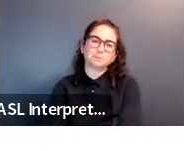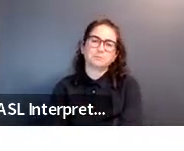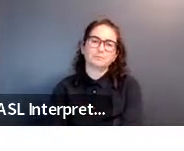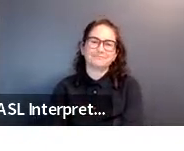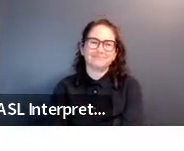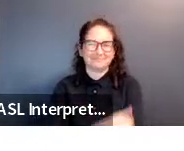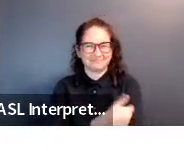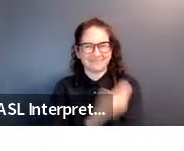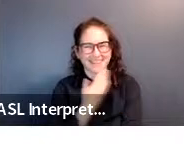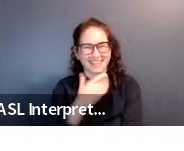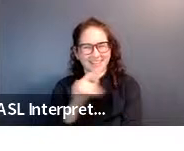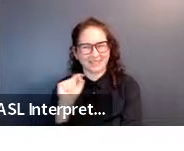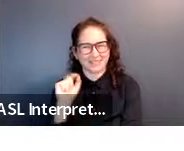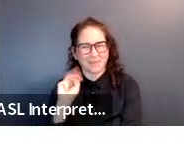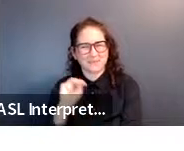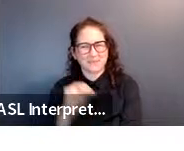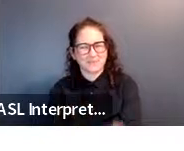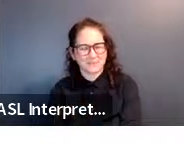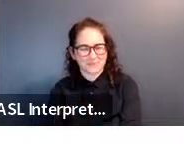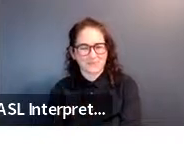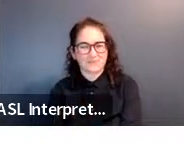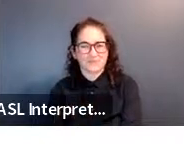Great. Thank you, Tom. I appreciate that.